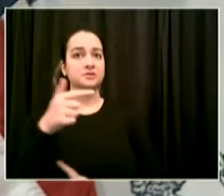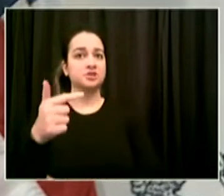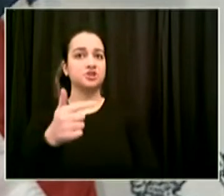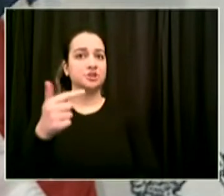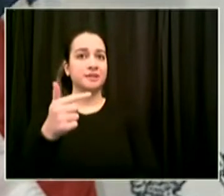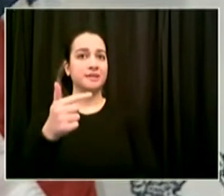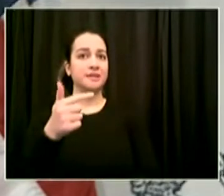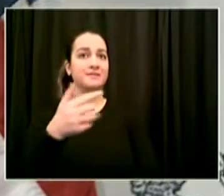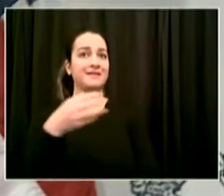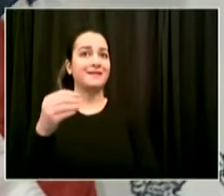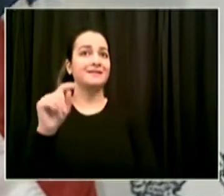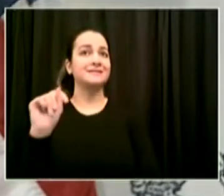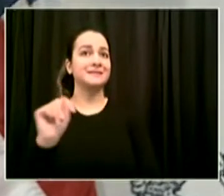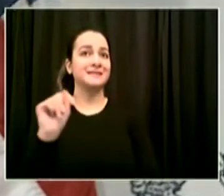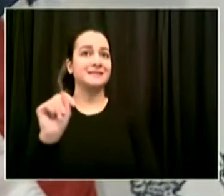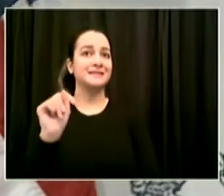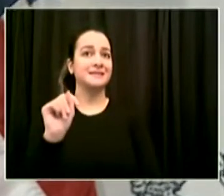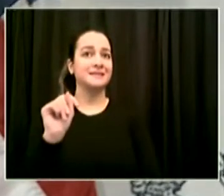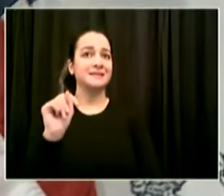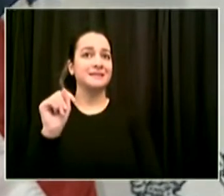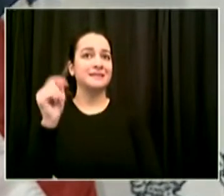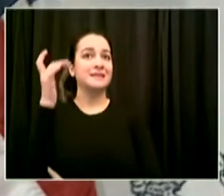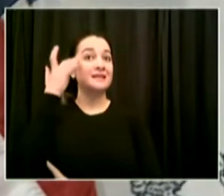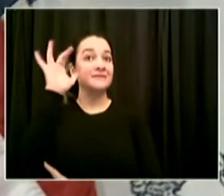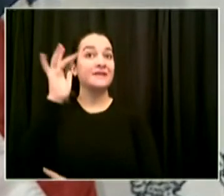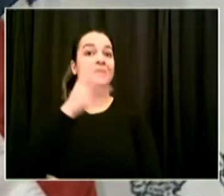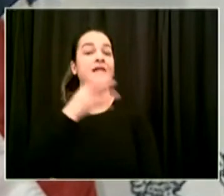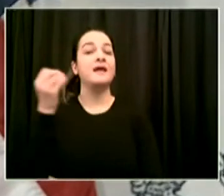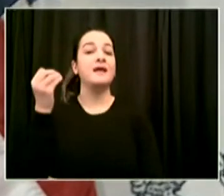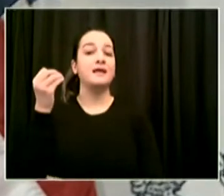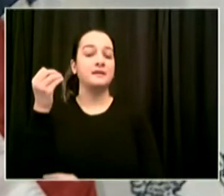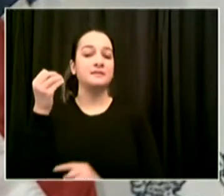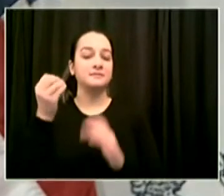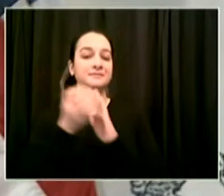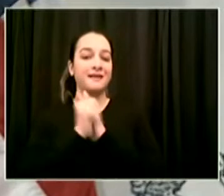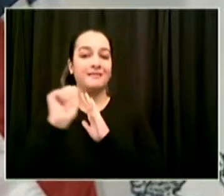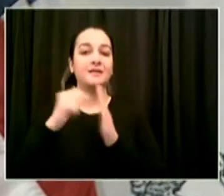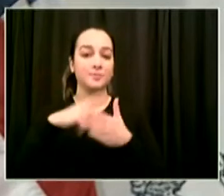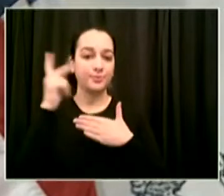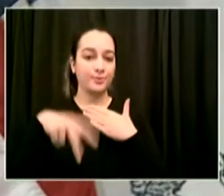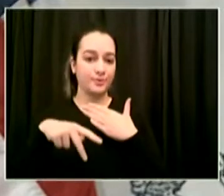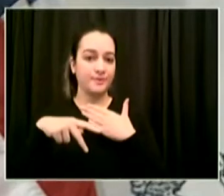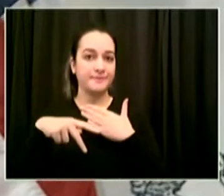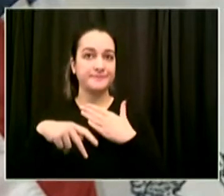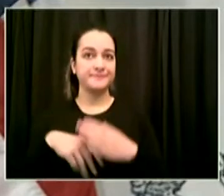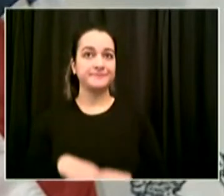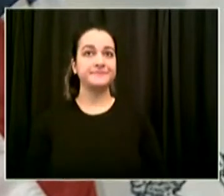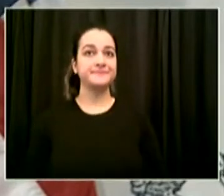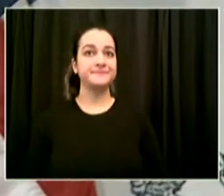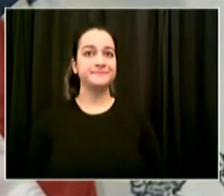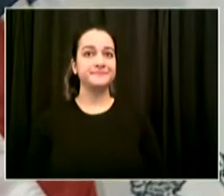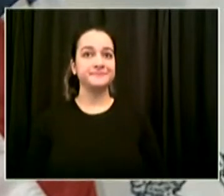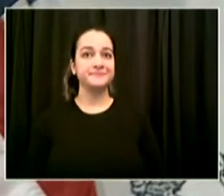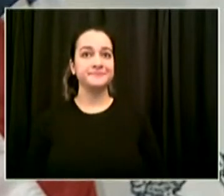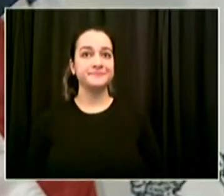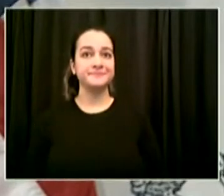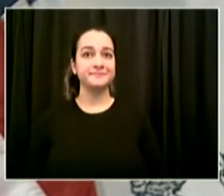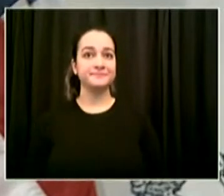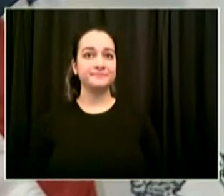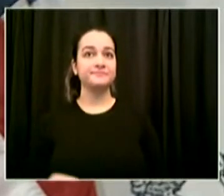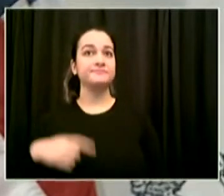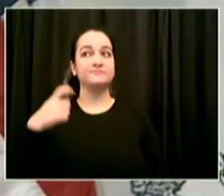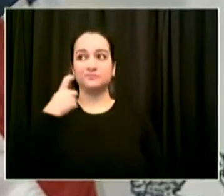program? Yeah, for the families, and there's thousands and thousands of families, I think it's about 15,000 each year typically, that want to get their kids